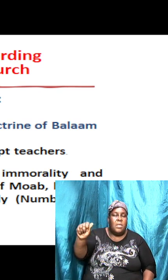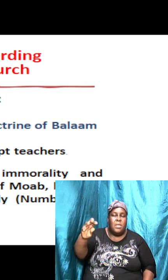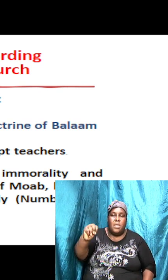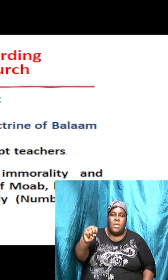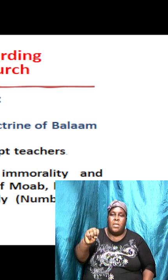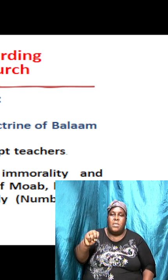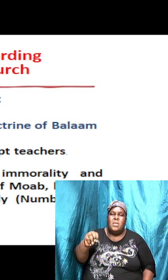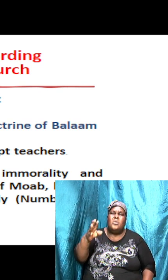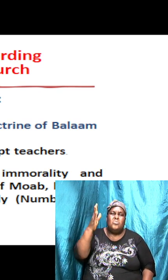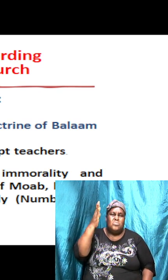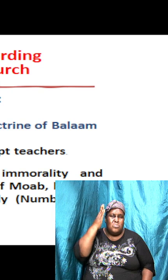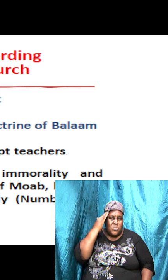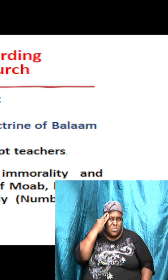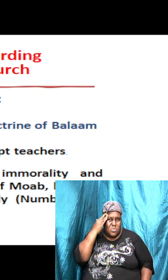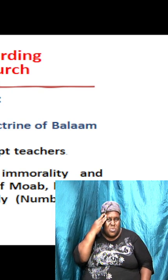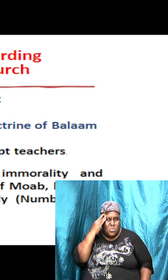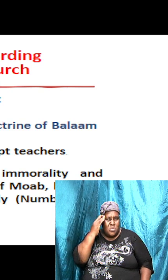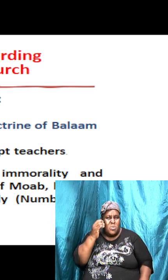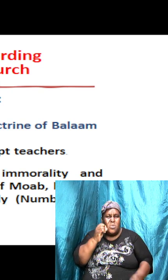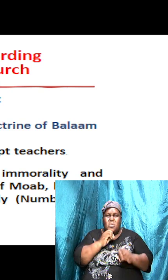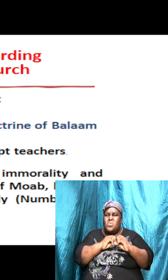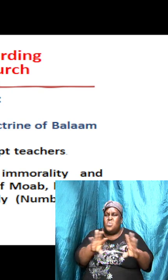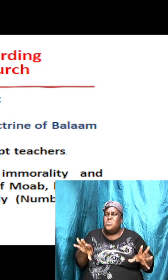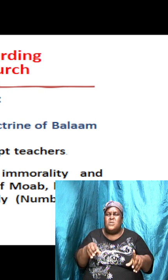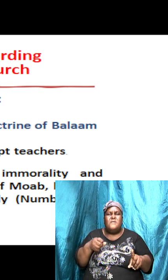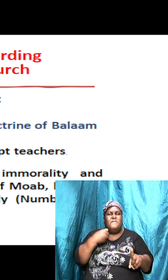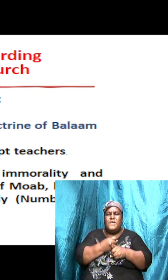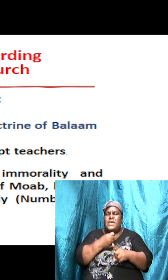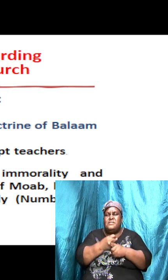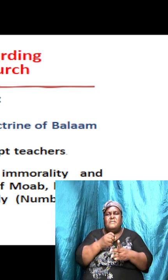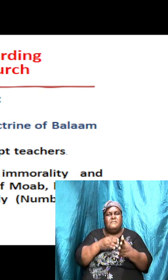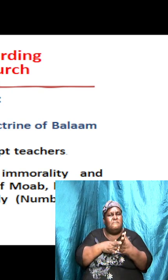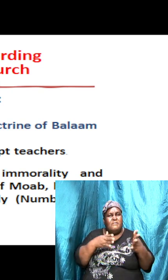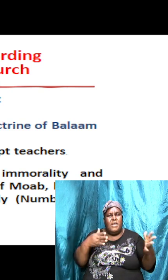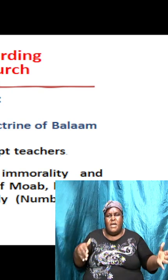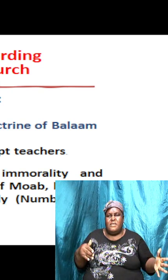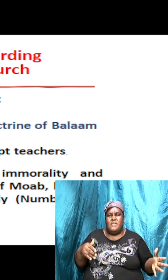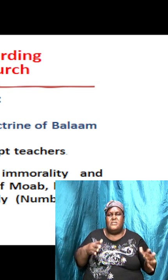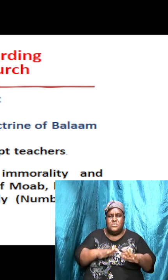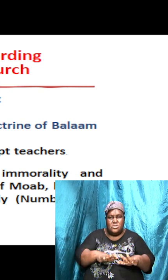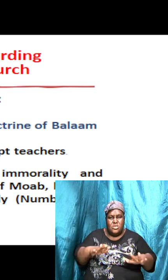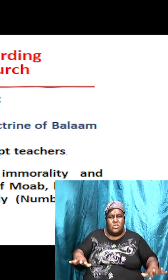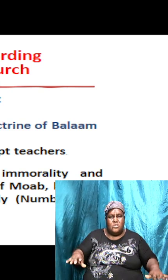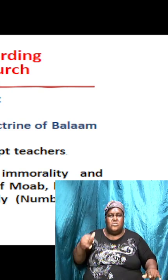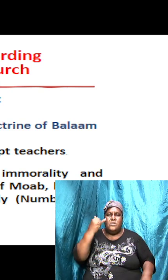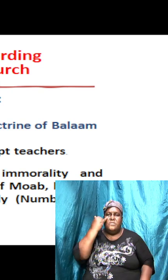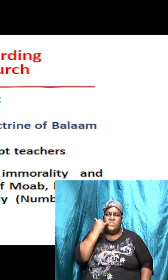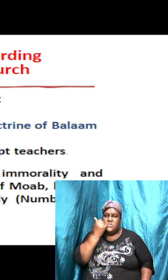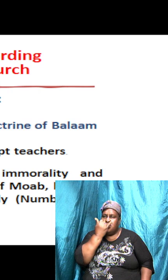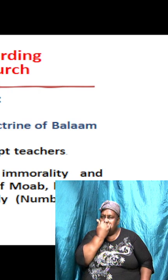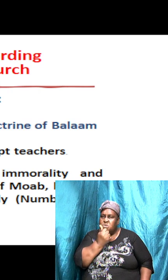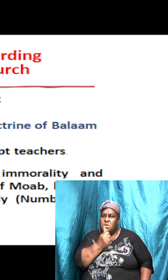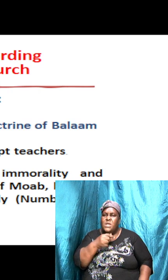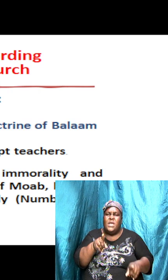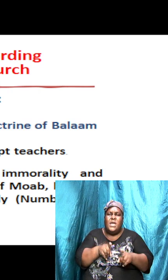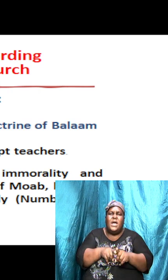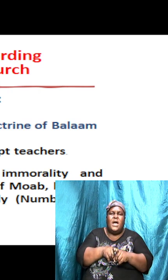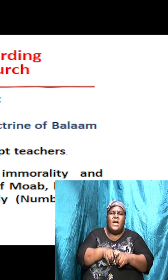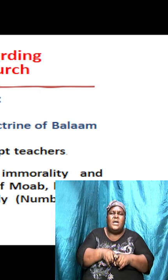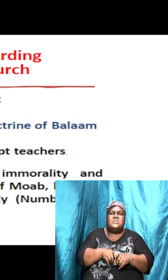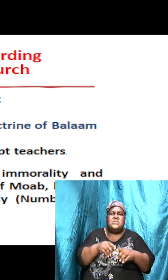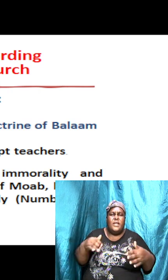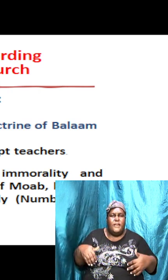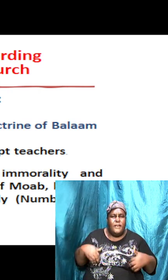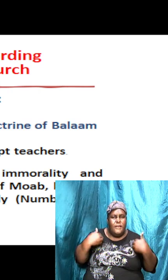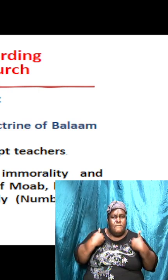recognizing that he could not fight against the children of Israel as they were walking